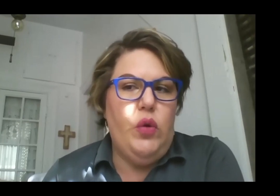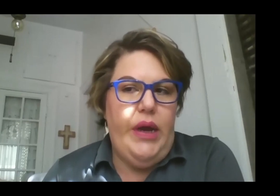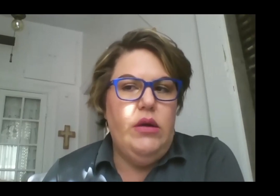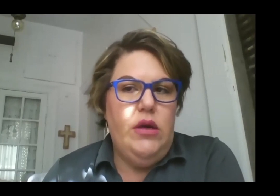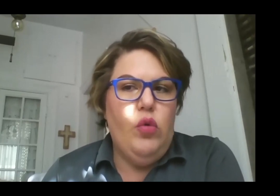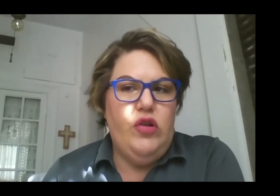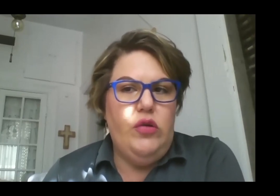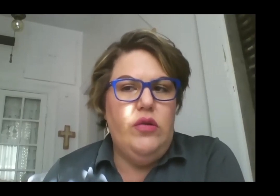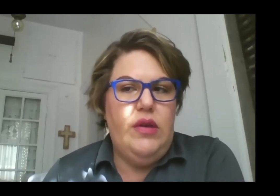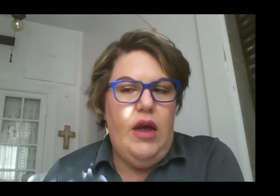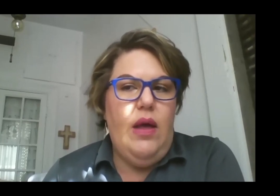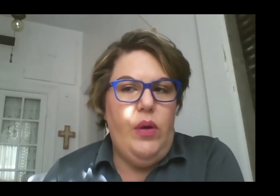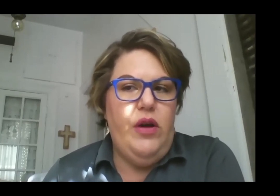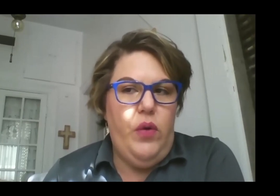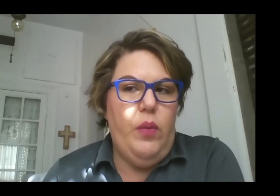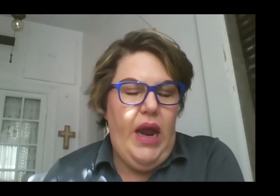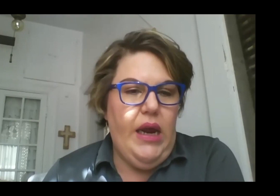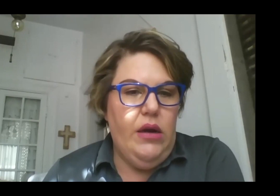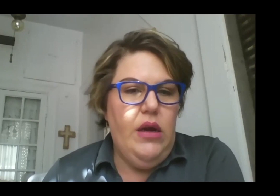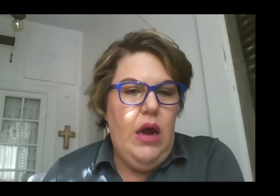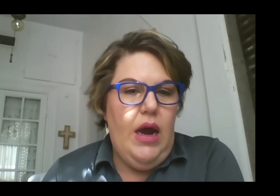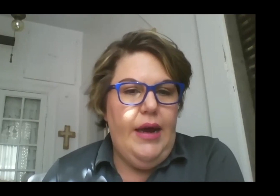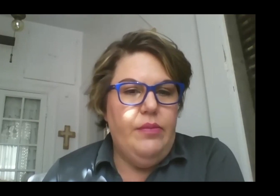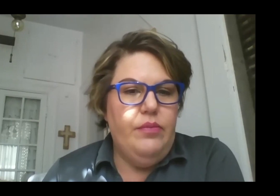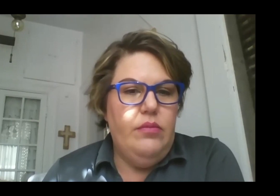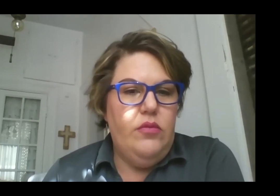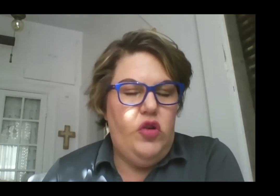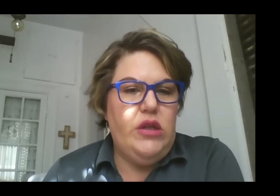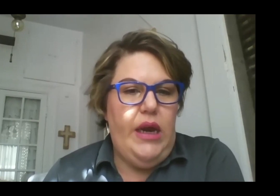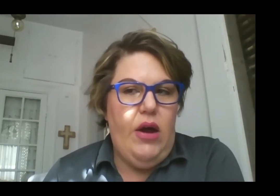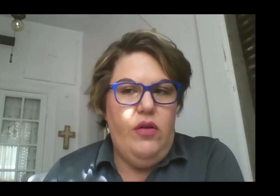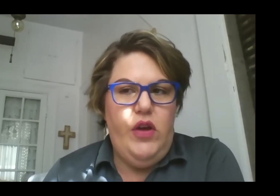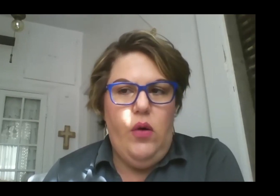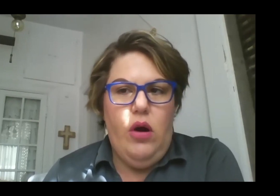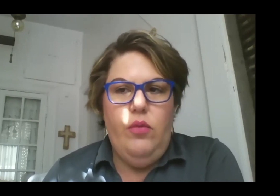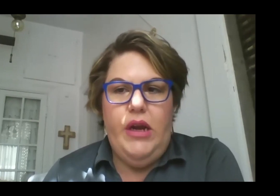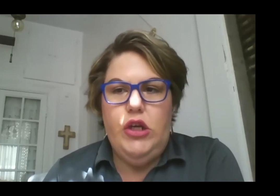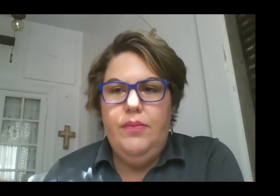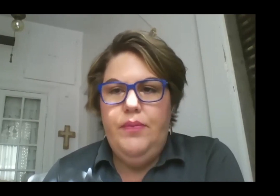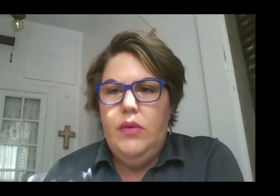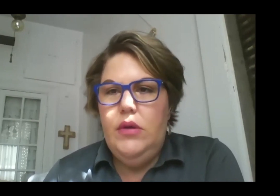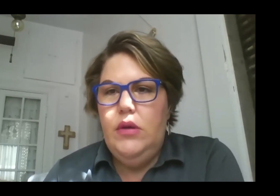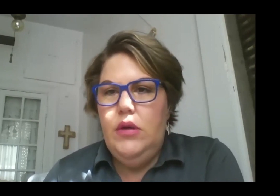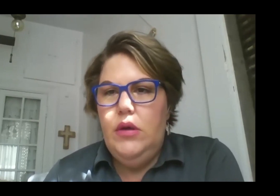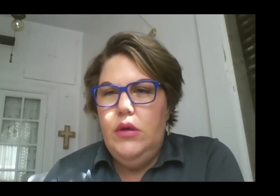to employ more students than we would if we were paying it strictly out of, our own budget.